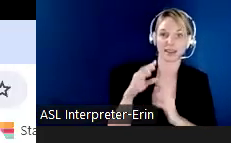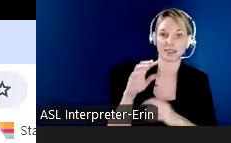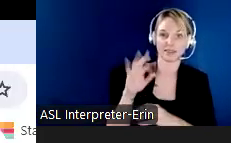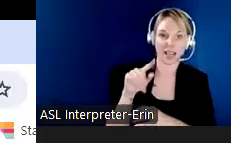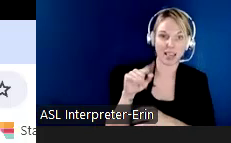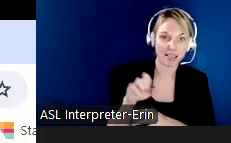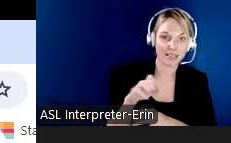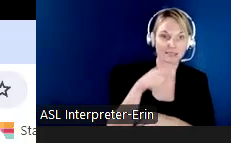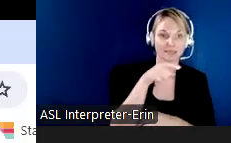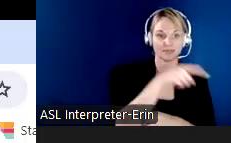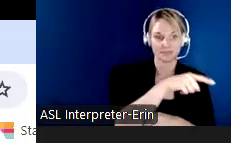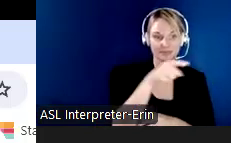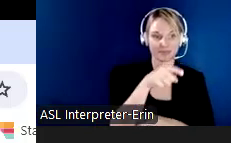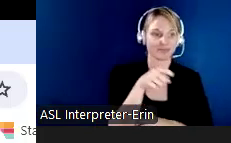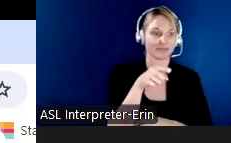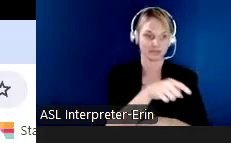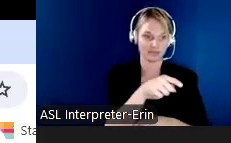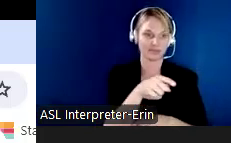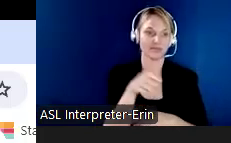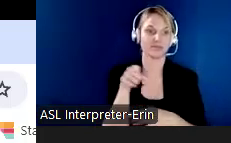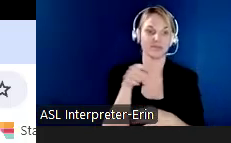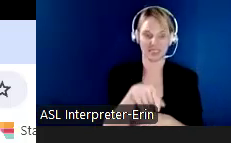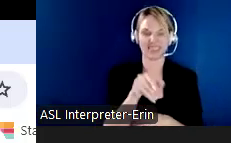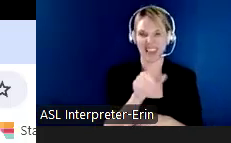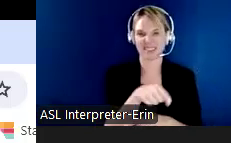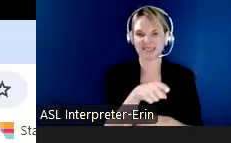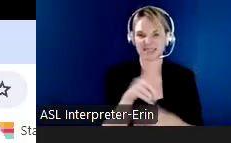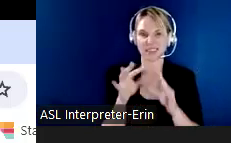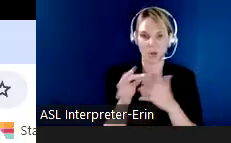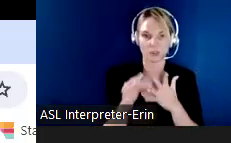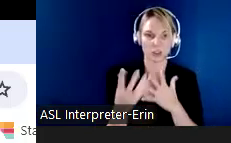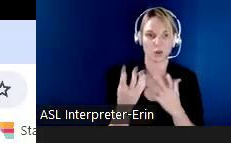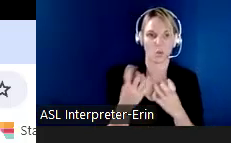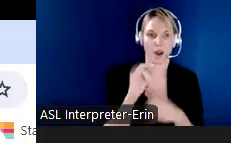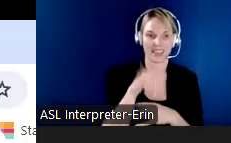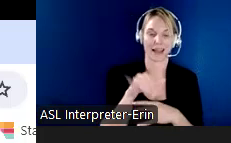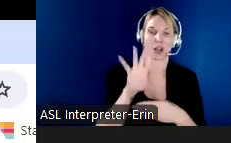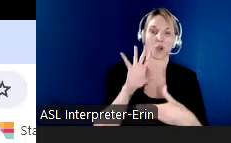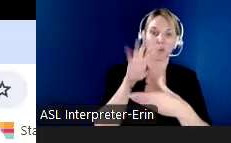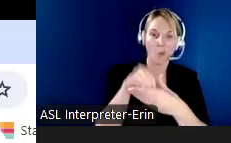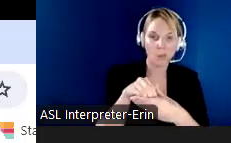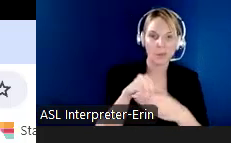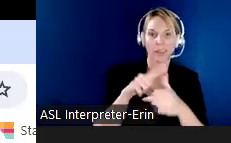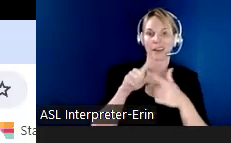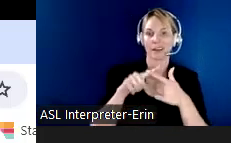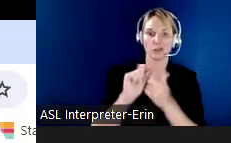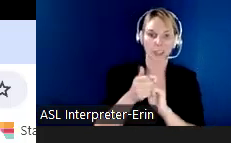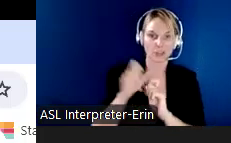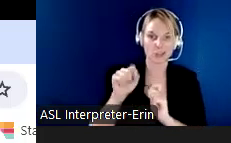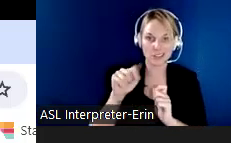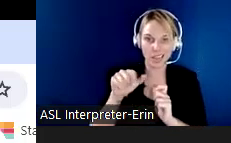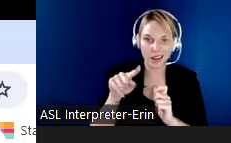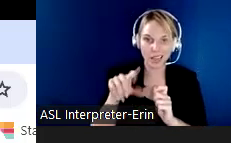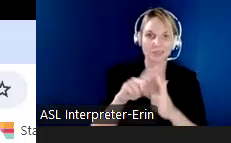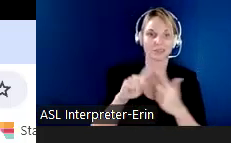description Dropbox I was telling you guys about. This is the option you want to select here, enrollment, change in status, or termination form. Leave